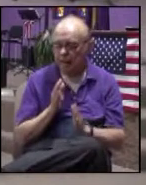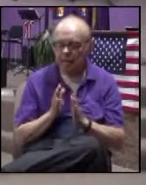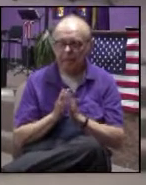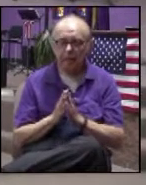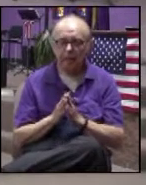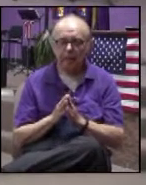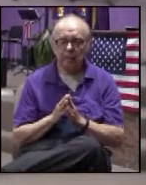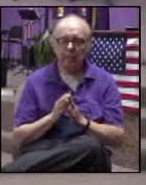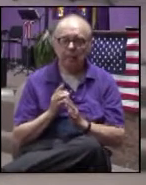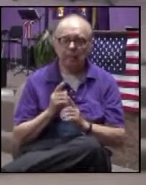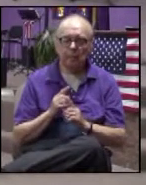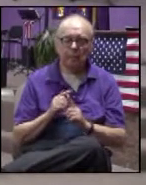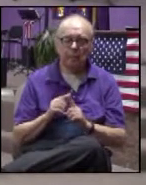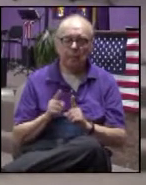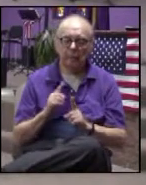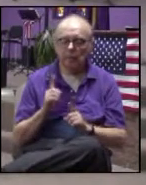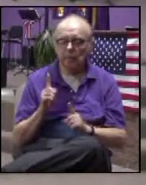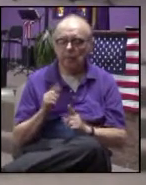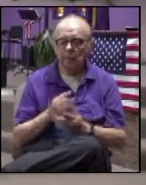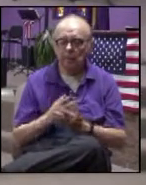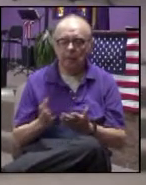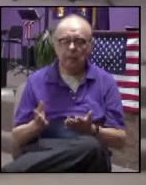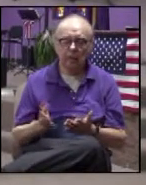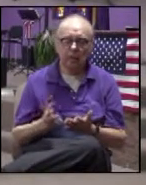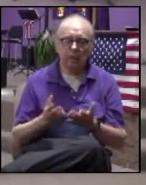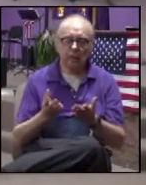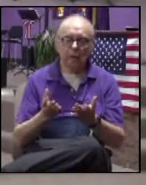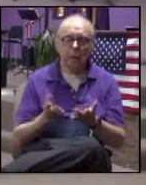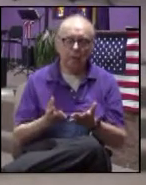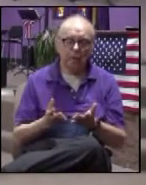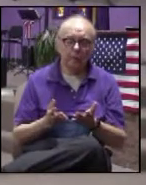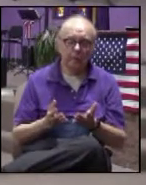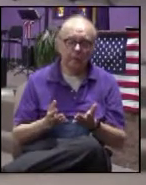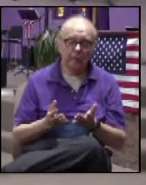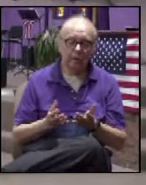but one thing. Are you willing to follow me?